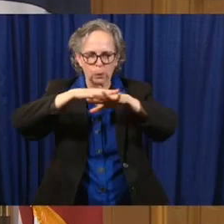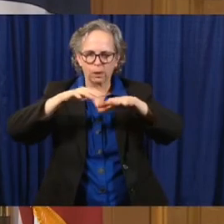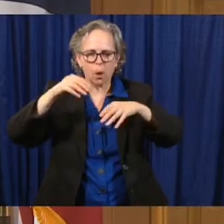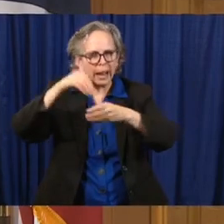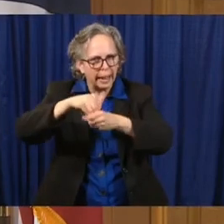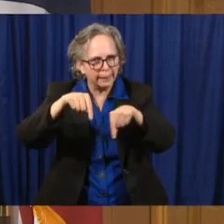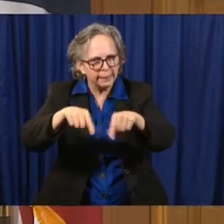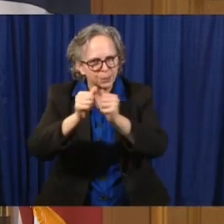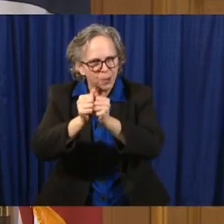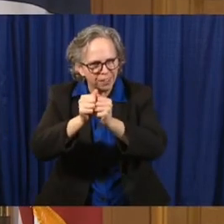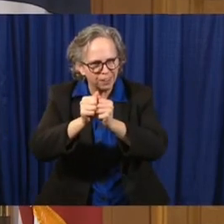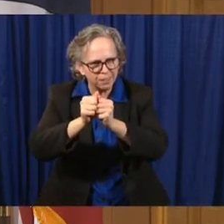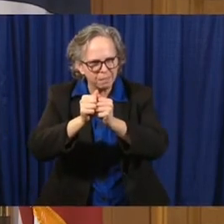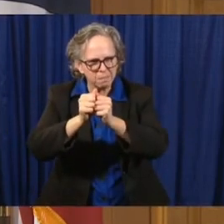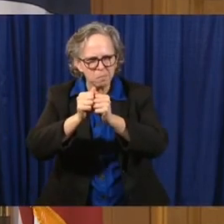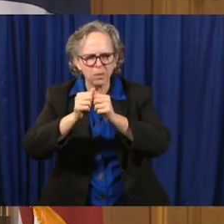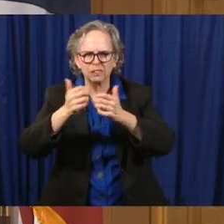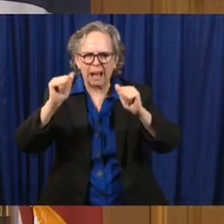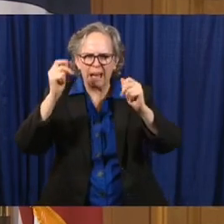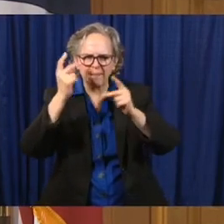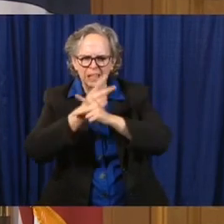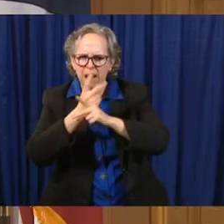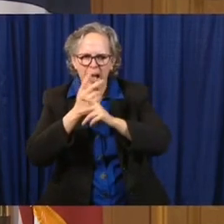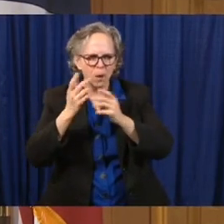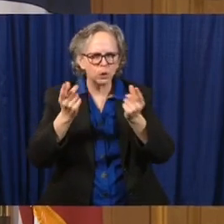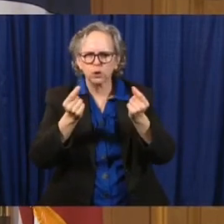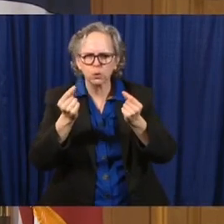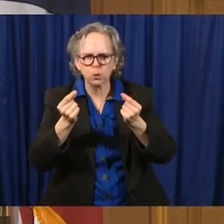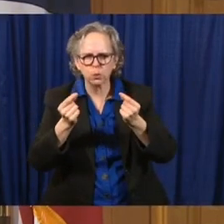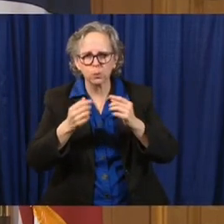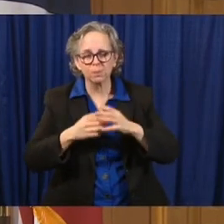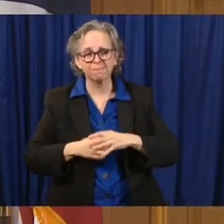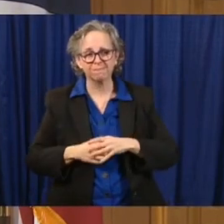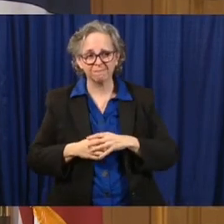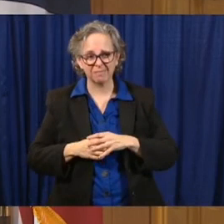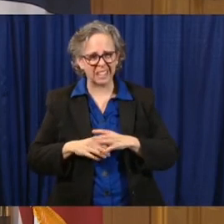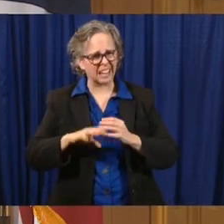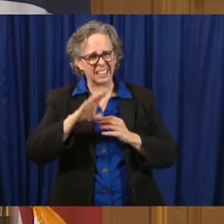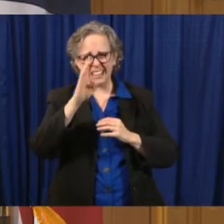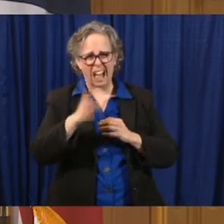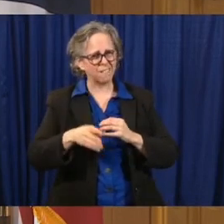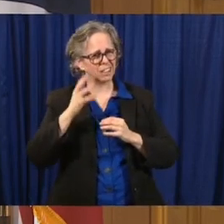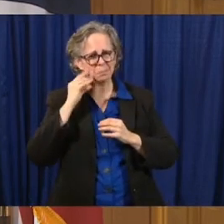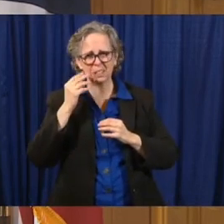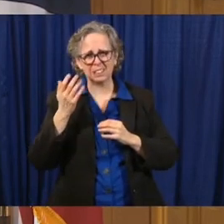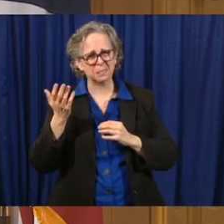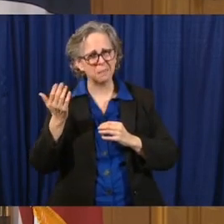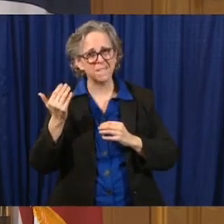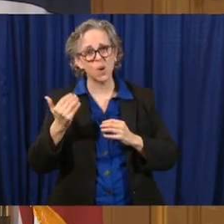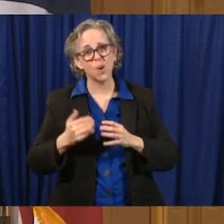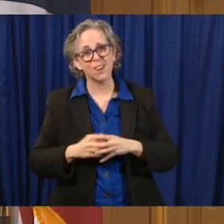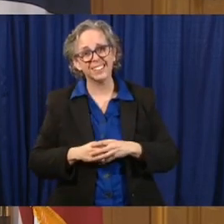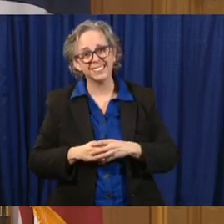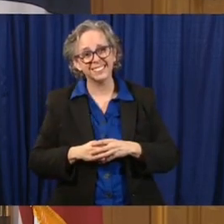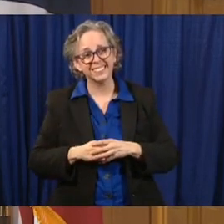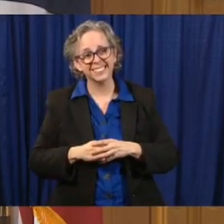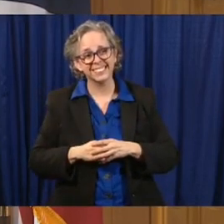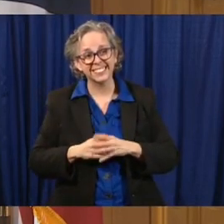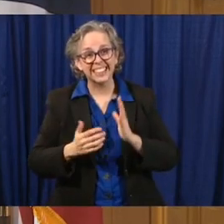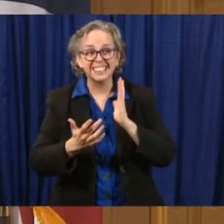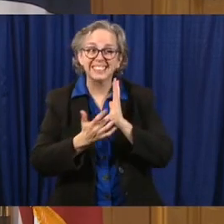people, particularly who are the most vulnerable members of society, that are going to have to understand and will understand